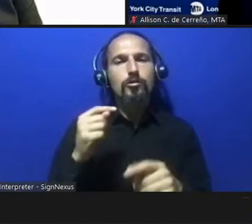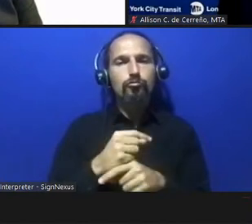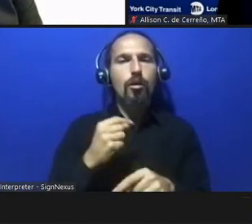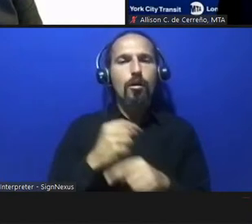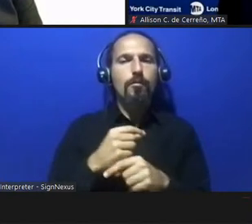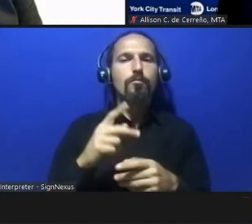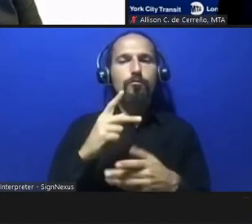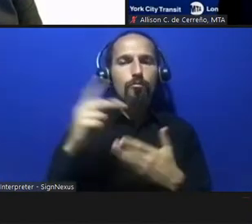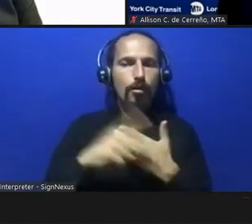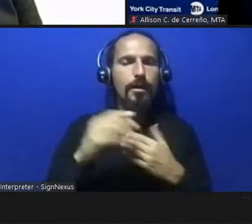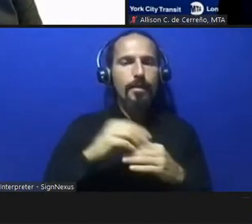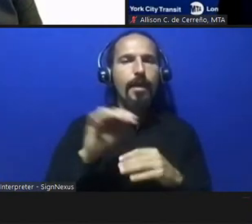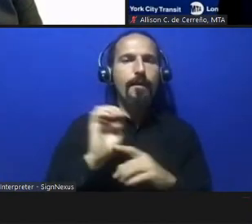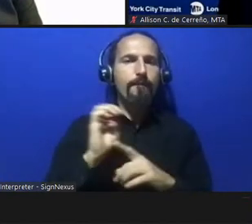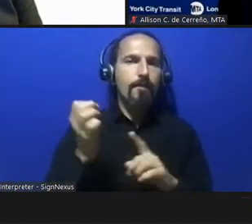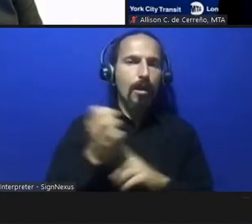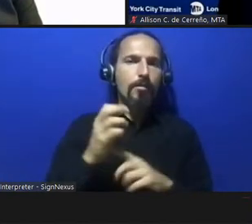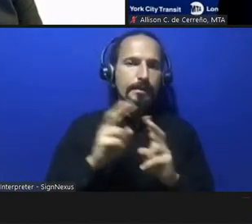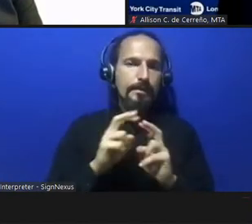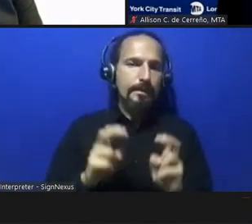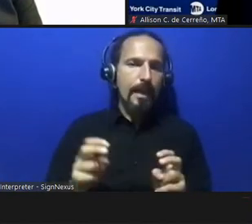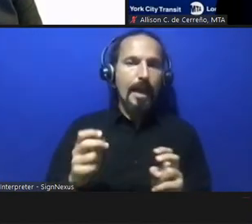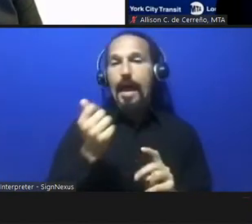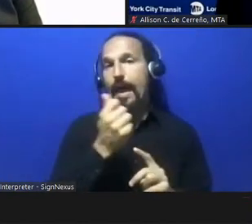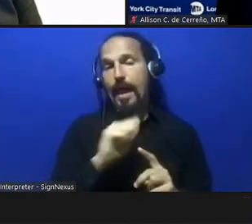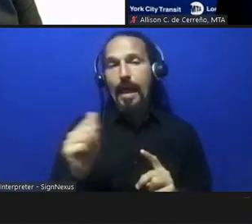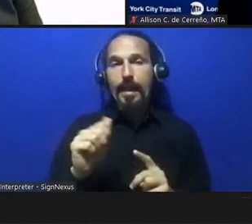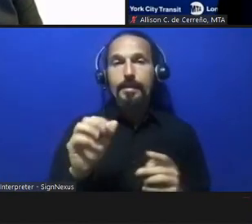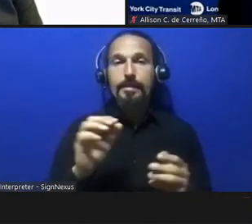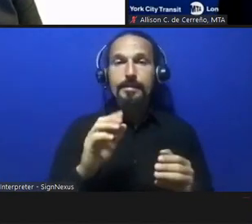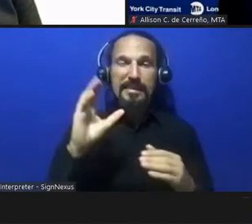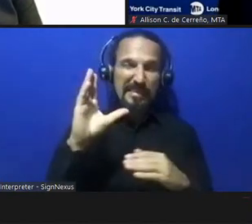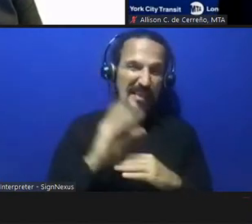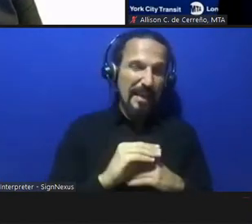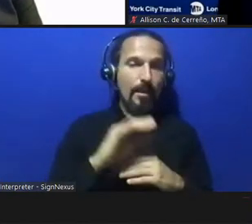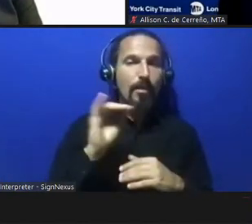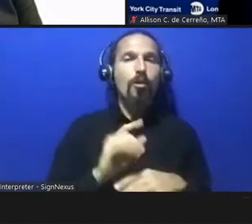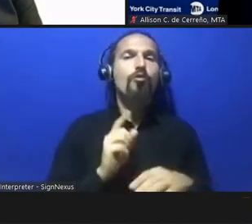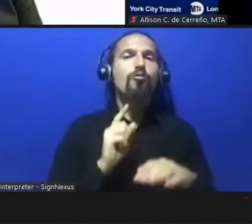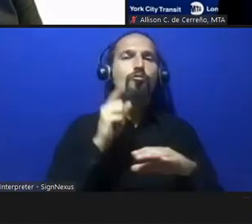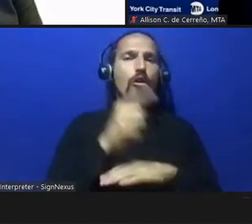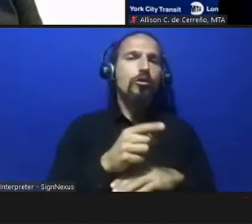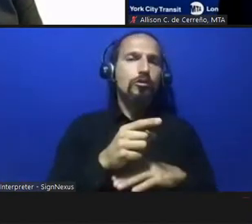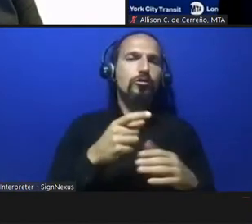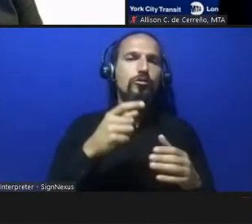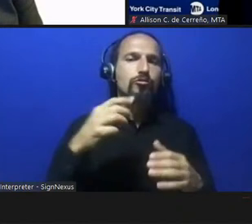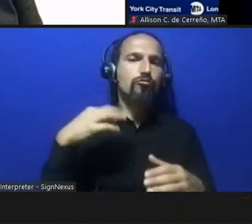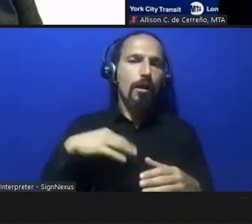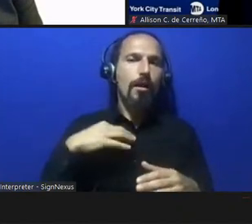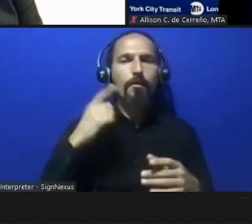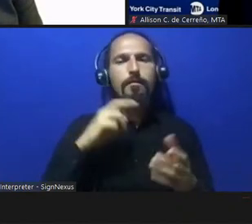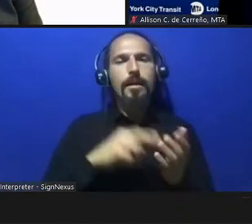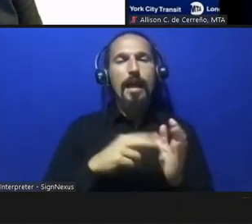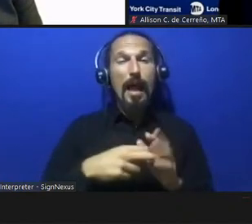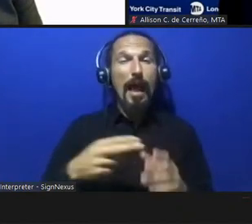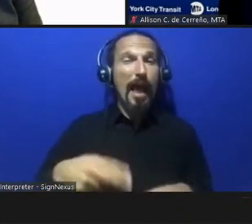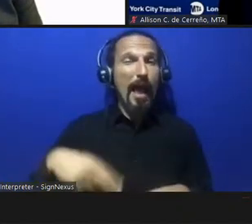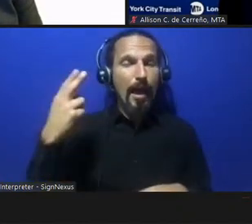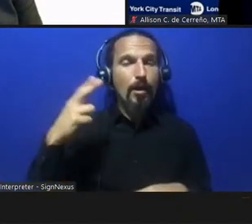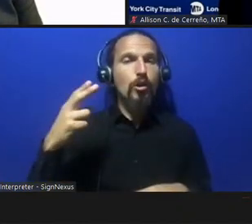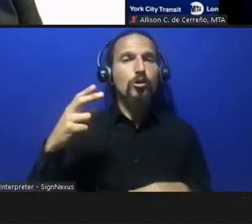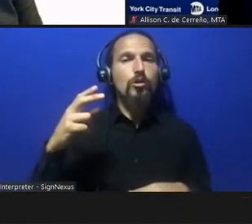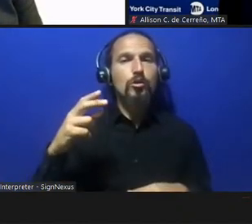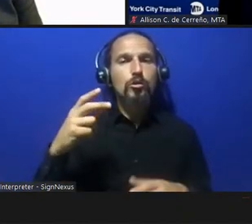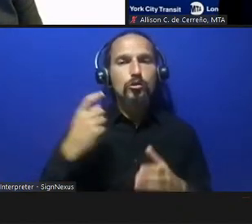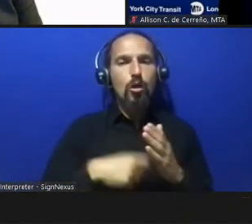environmental assessment any discounts crossing credits and exemptions will lead to higher toll rates if